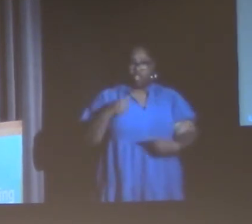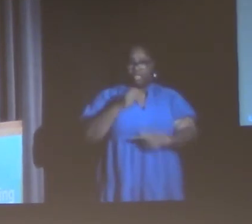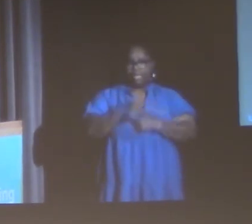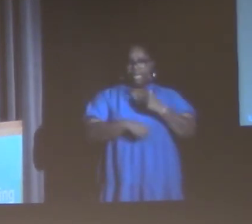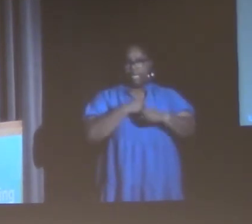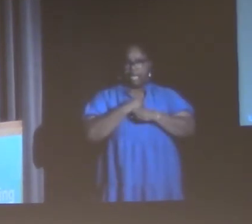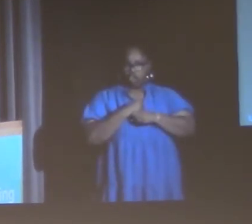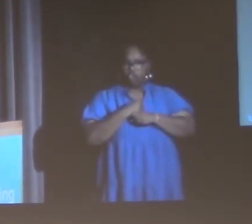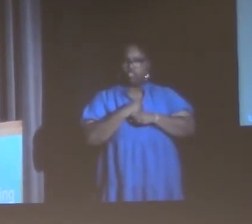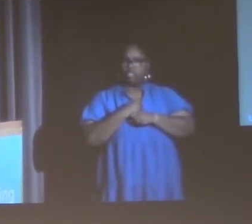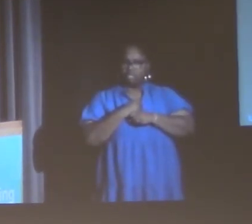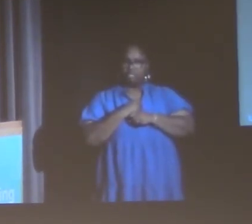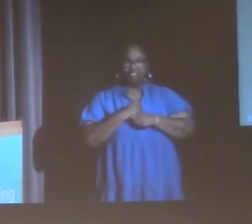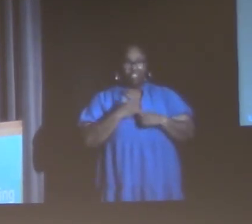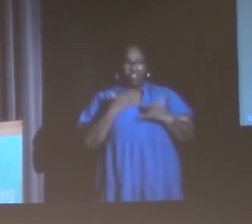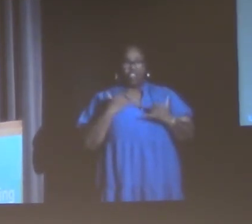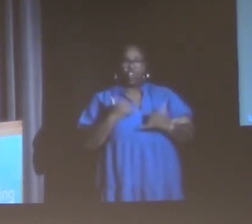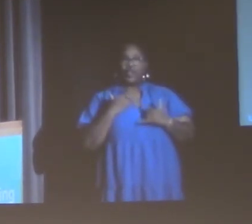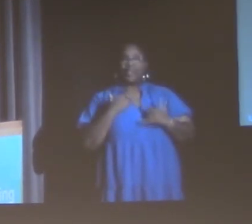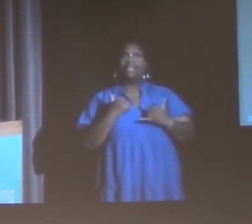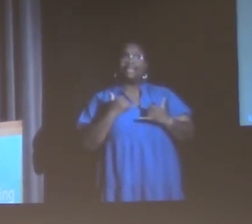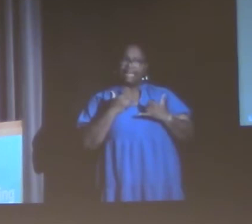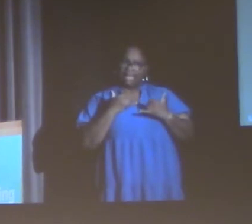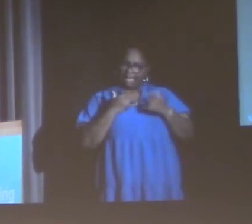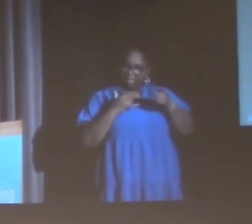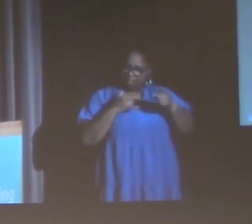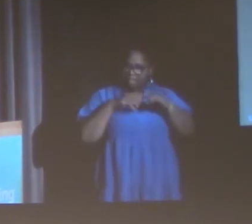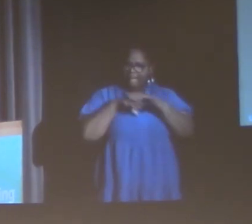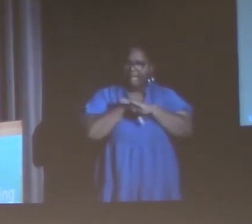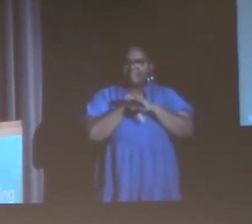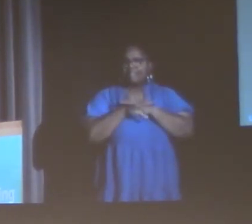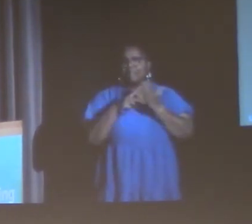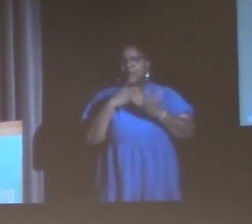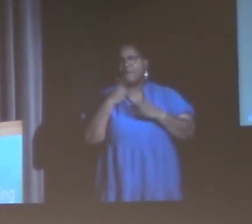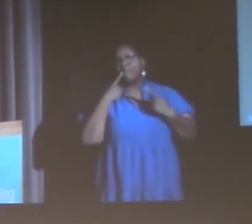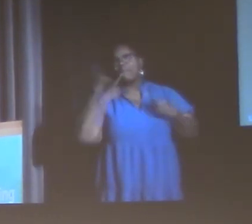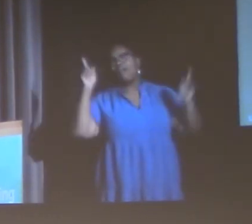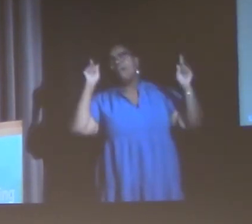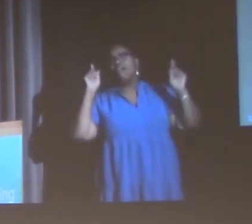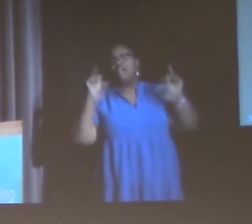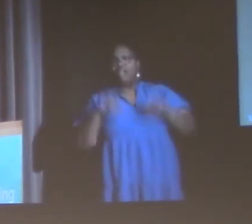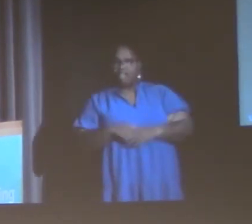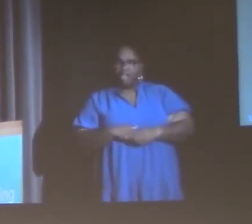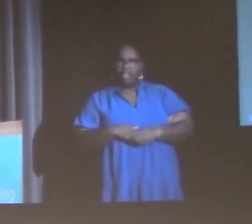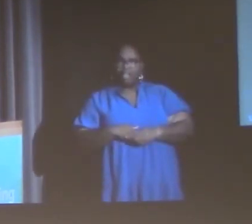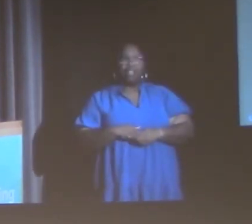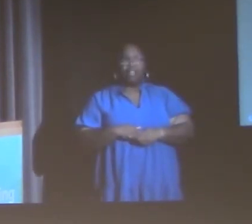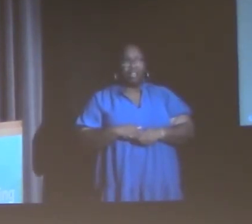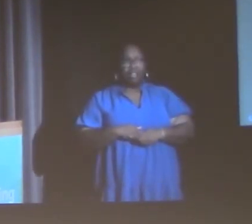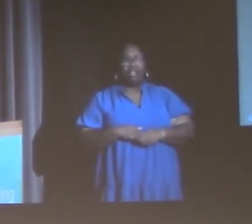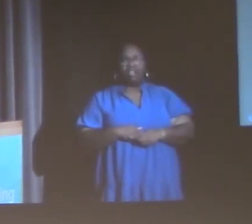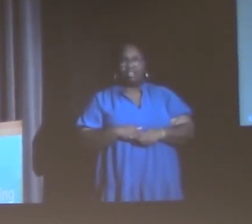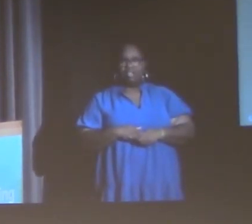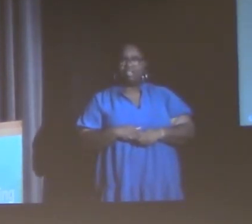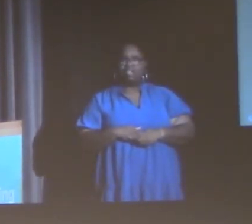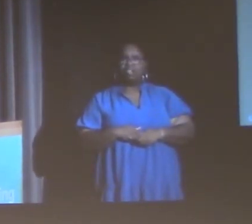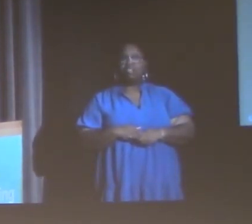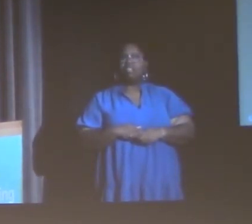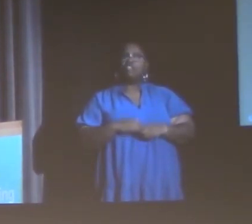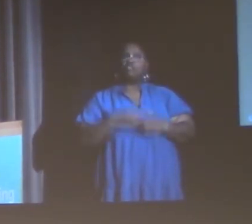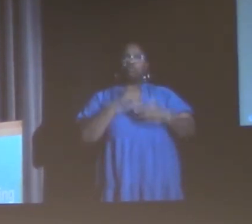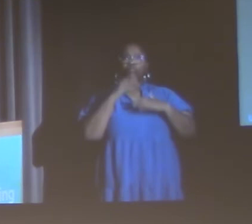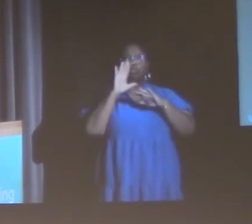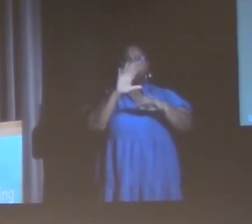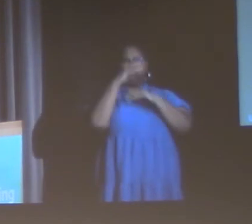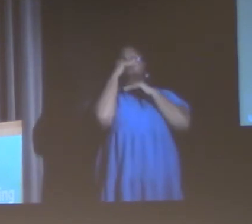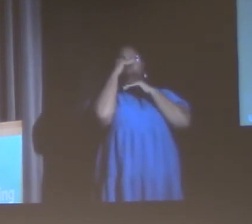finally, getting access to programs, and he's finally getting access to like lower restrictions. And